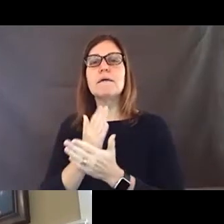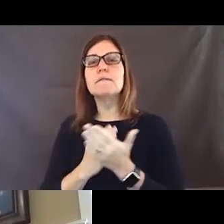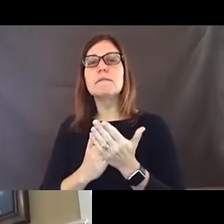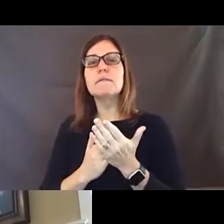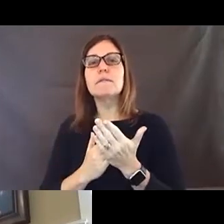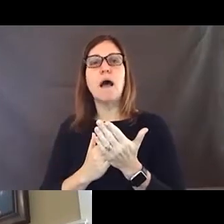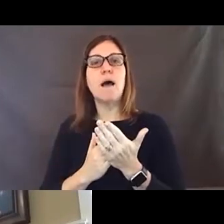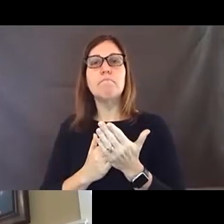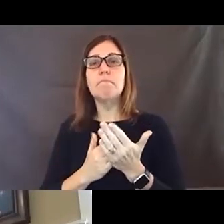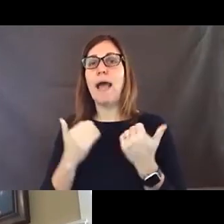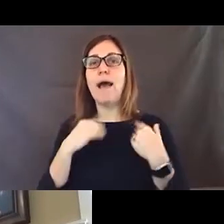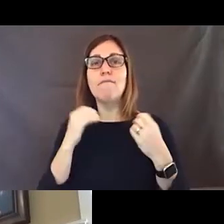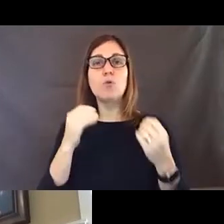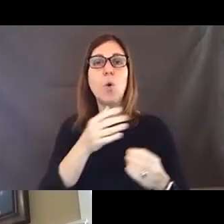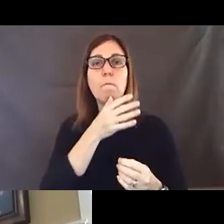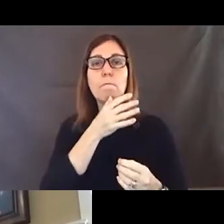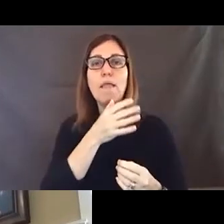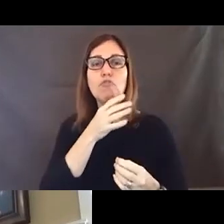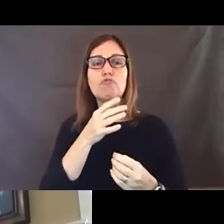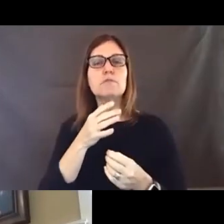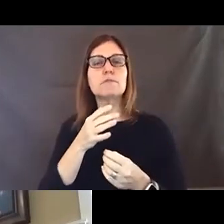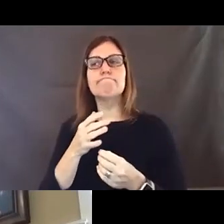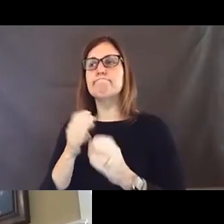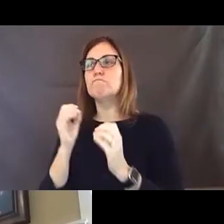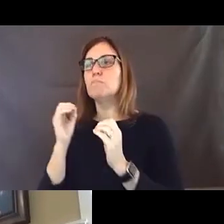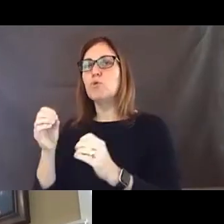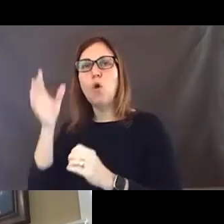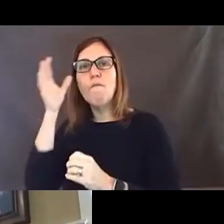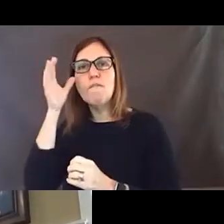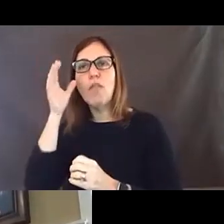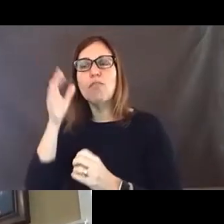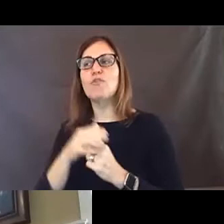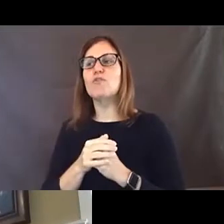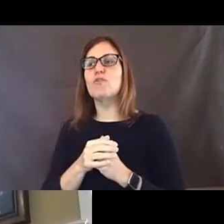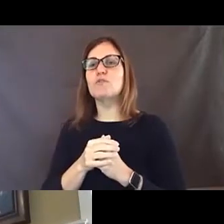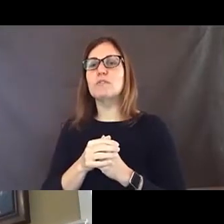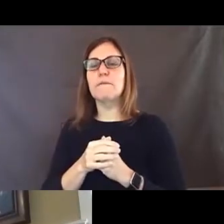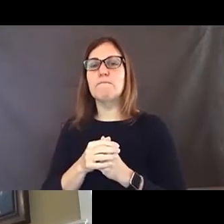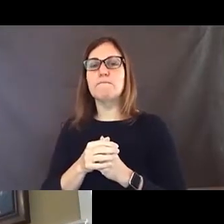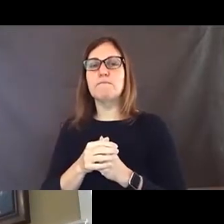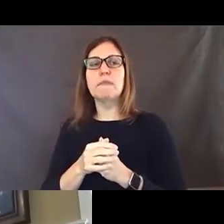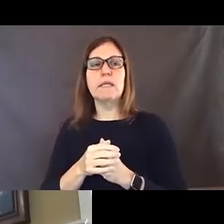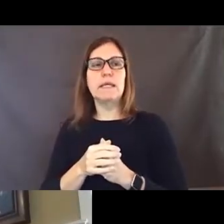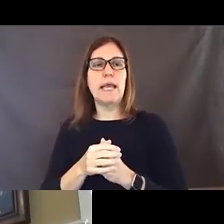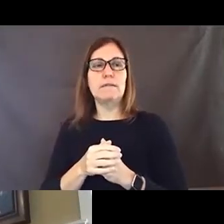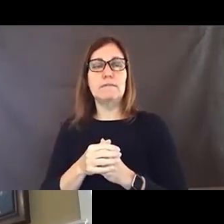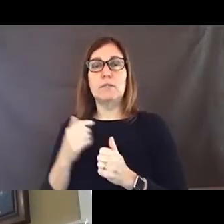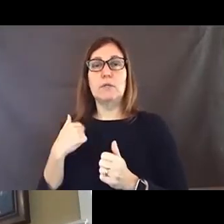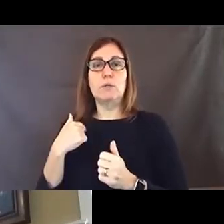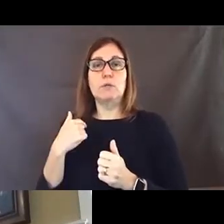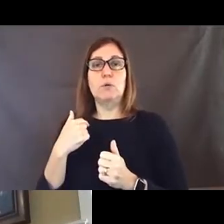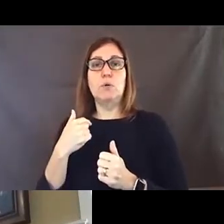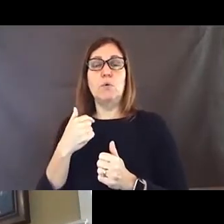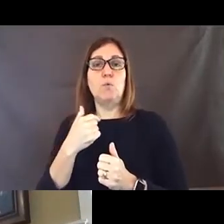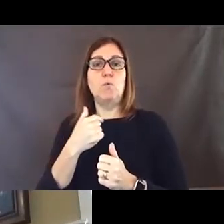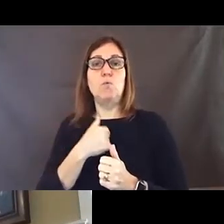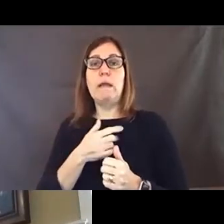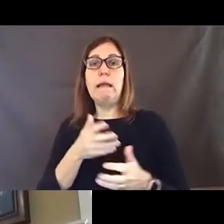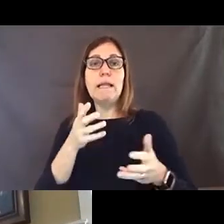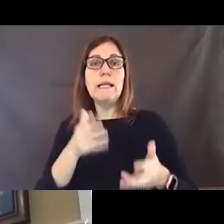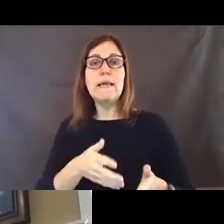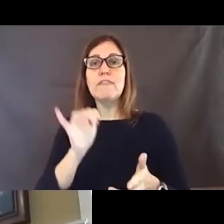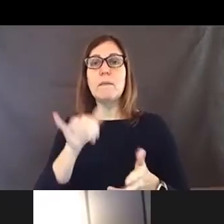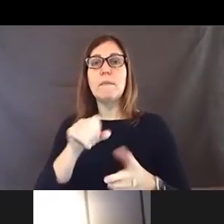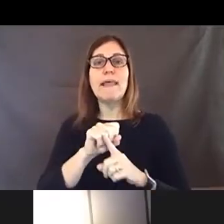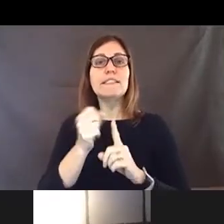motherless, some of them are fatherless. And to leave them in that deplorable condition without addressing some of the ills and